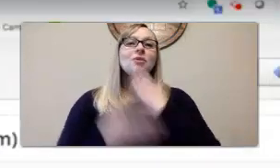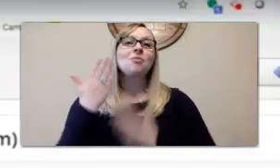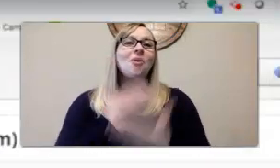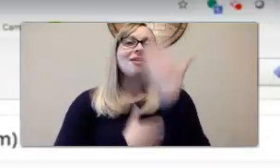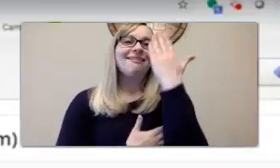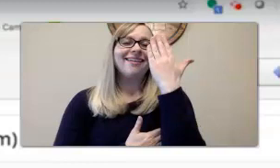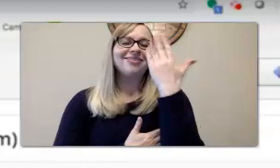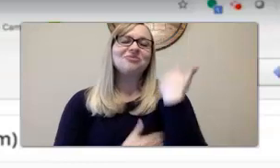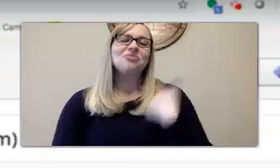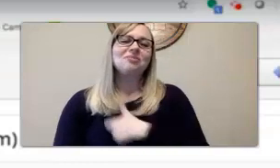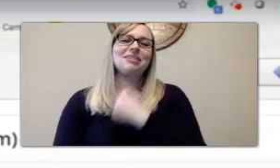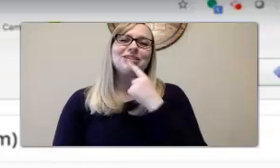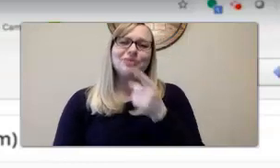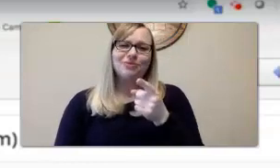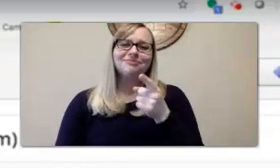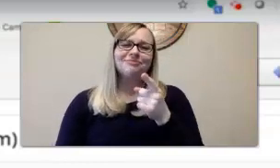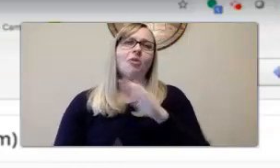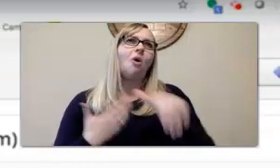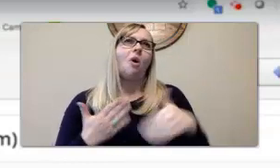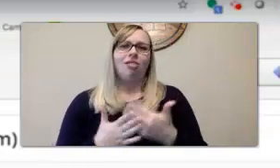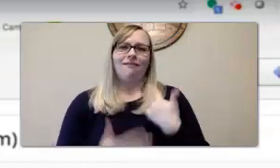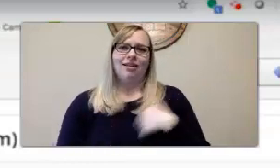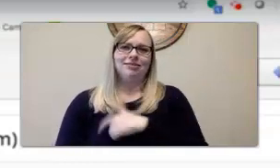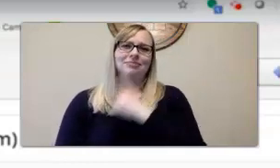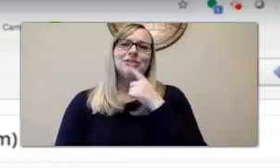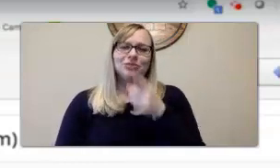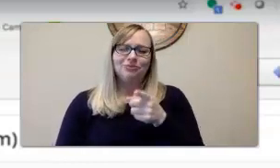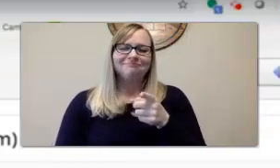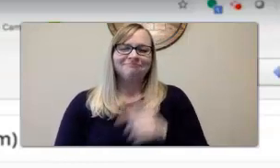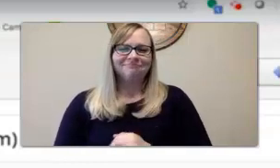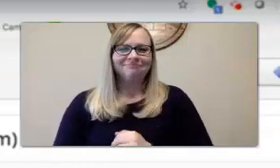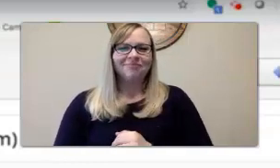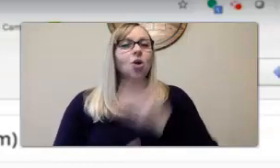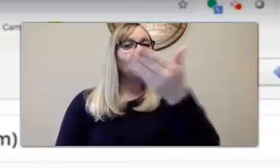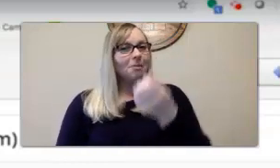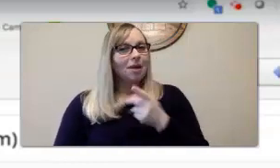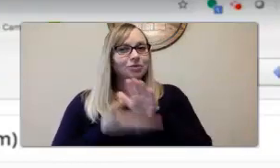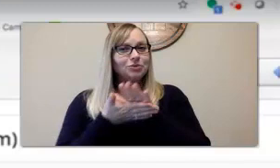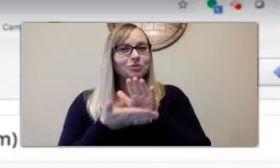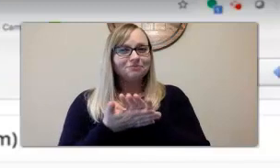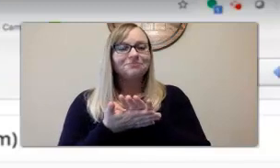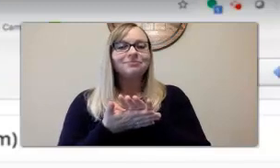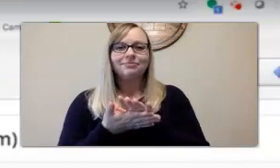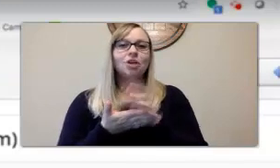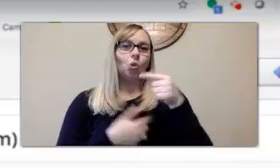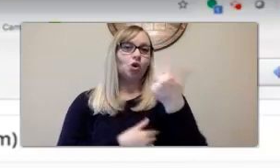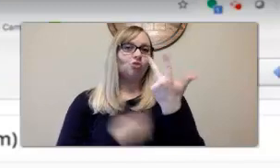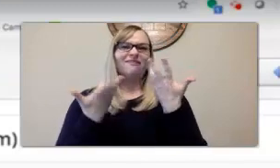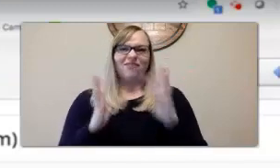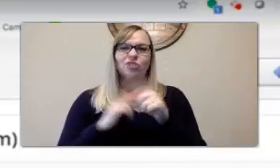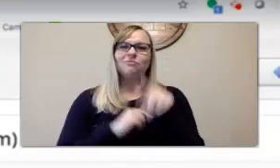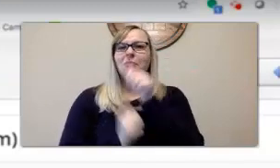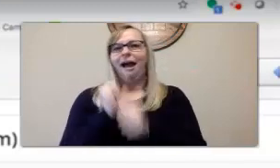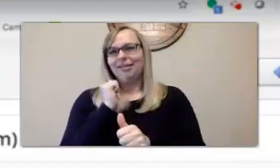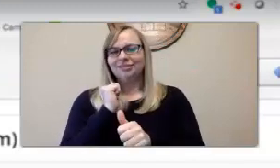Good morning, everyone. We miss you. All of us, we miss you. Welcome back to school. You all passed quarter 3, and now